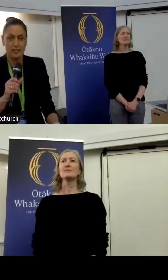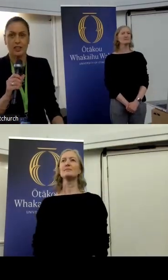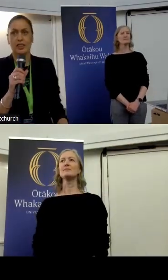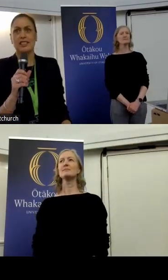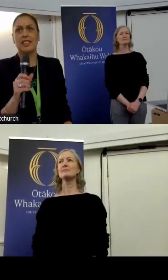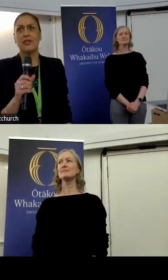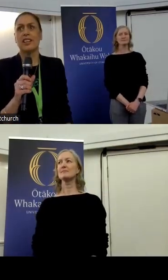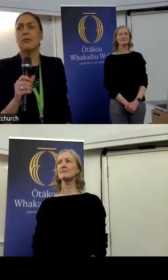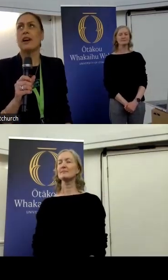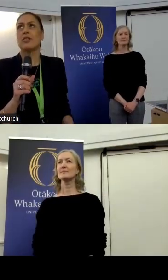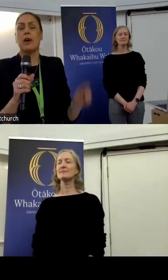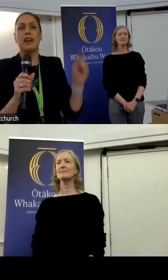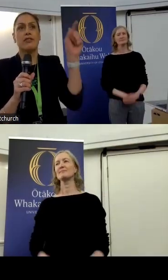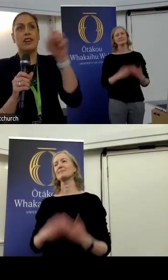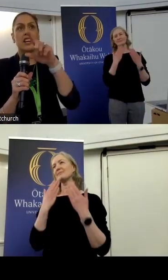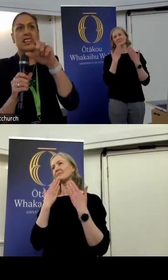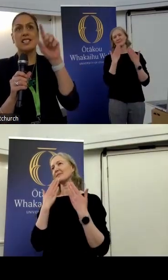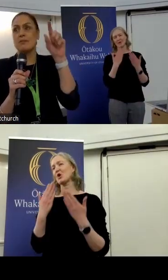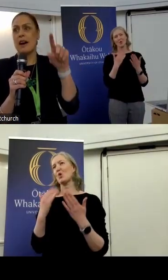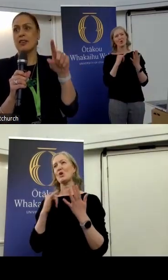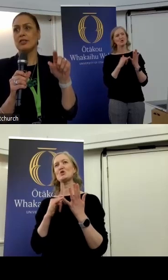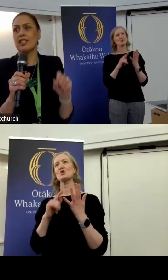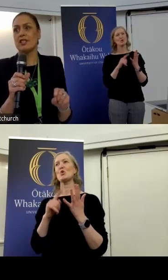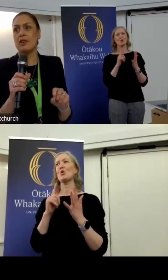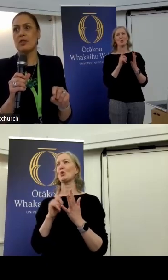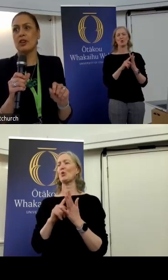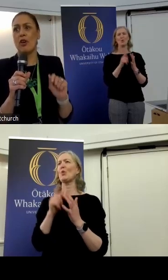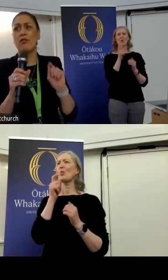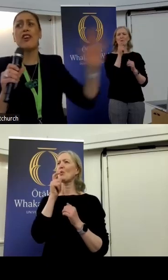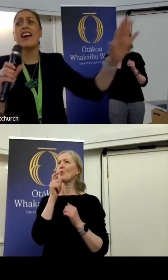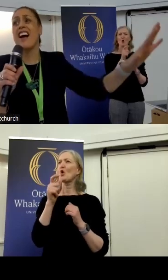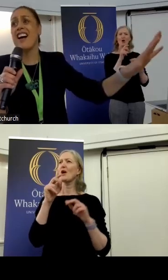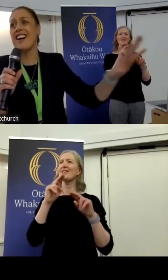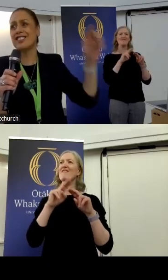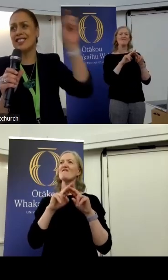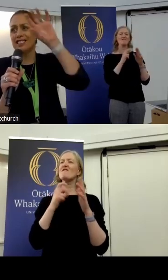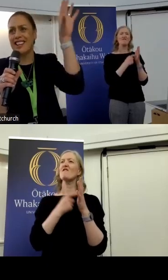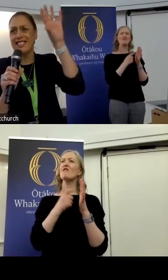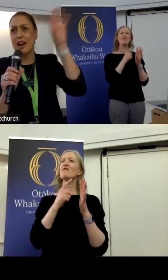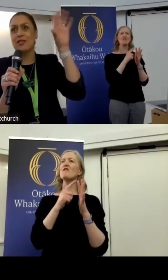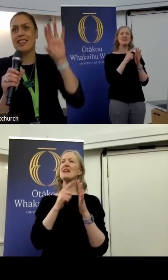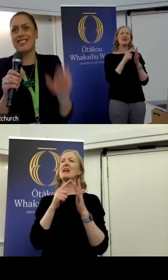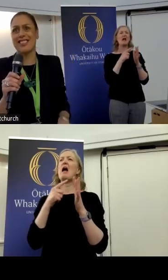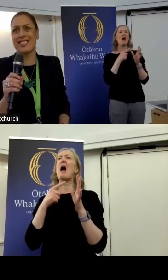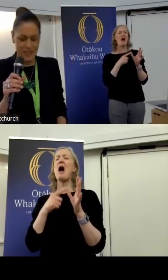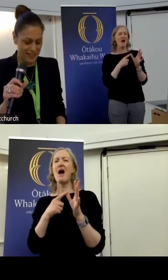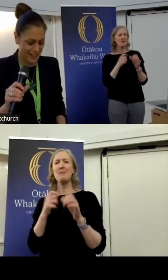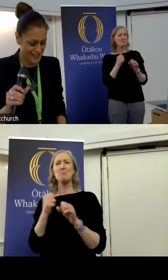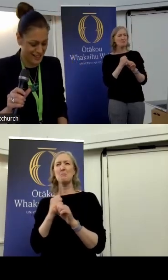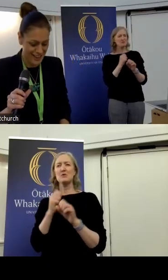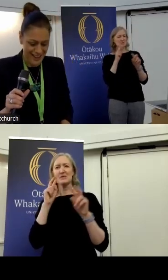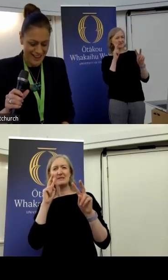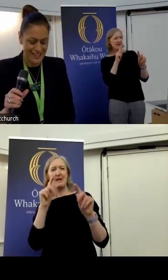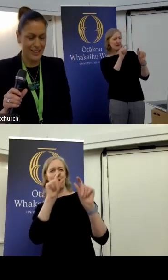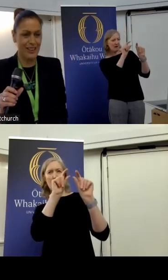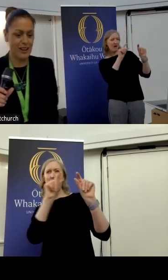Kia ora, Sue. There's something about the way Freya is spelt that just makes you want to go Freya, because it's like shouting, because it's in big